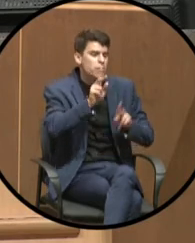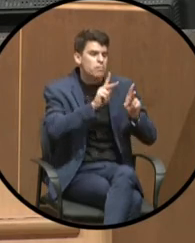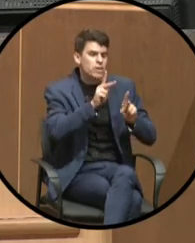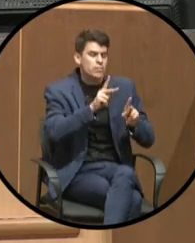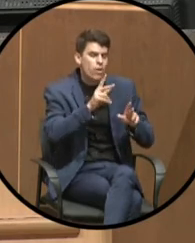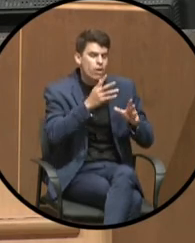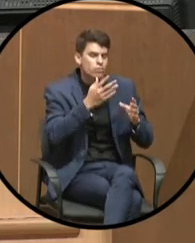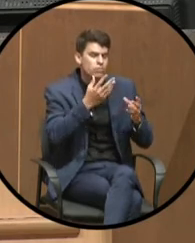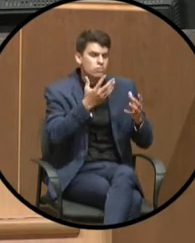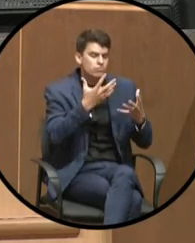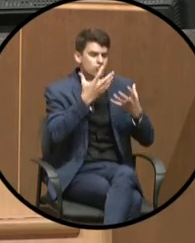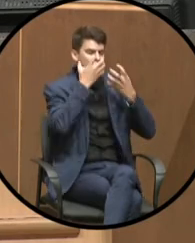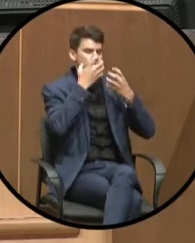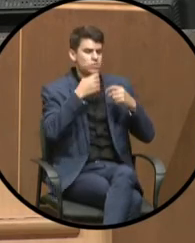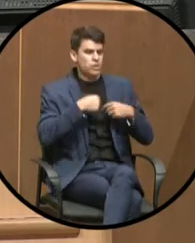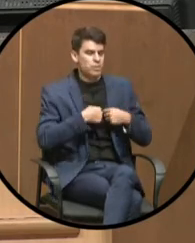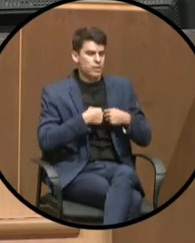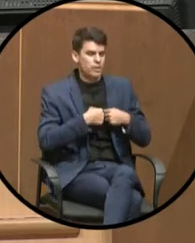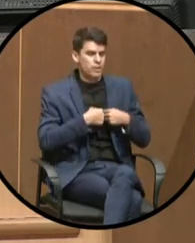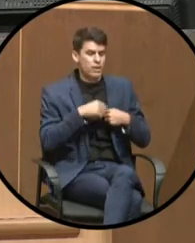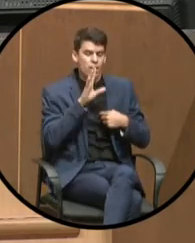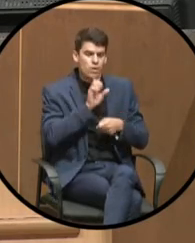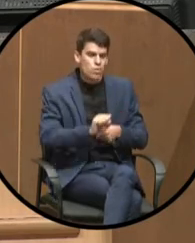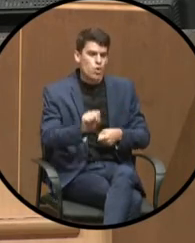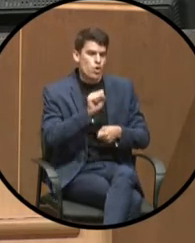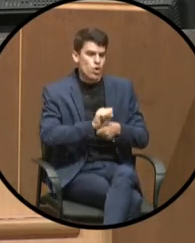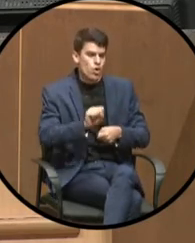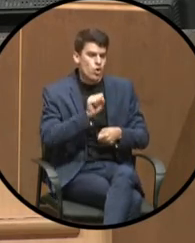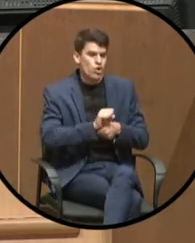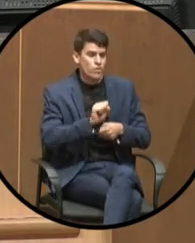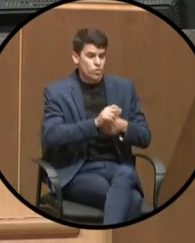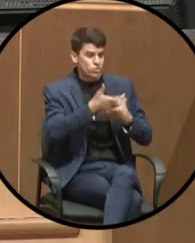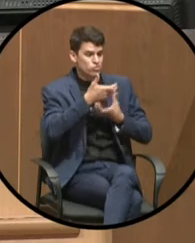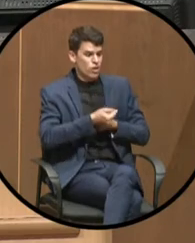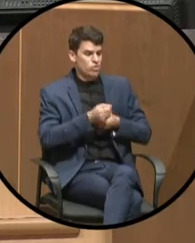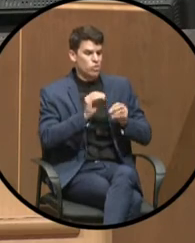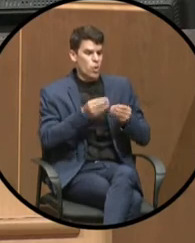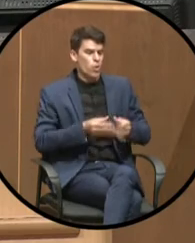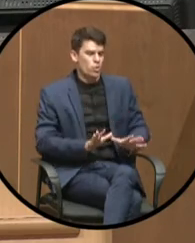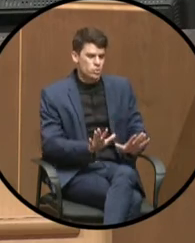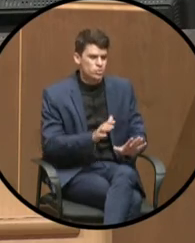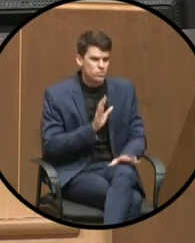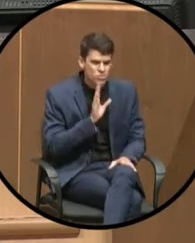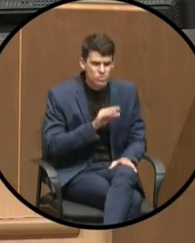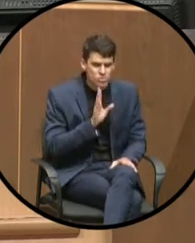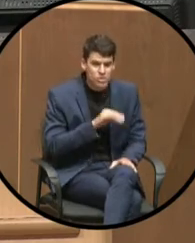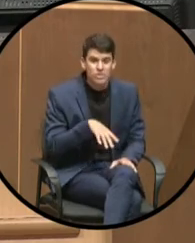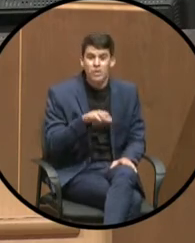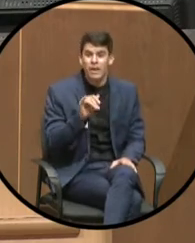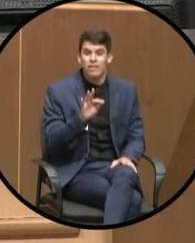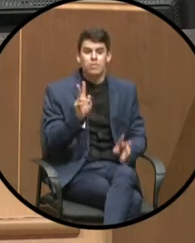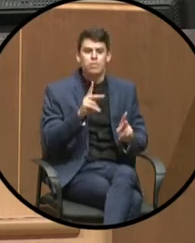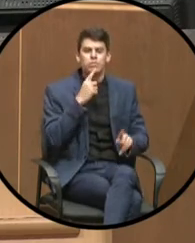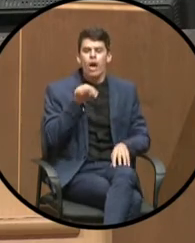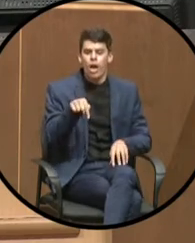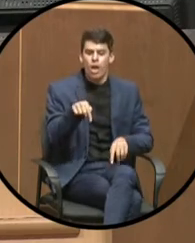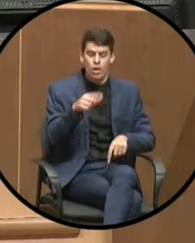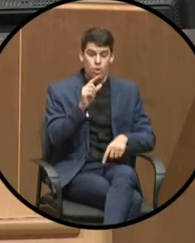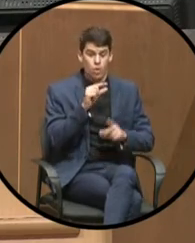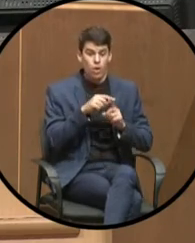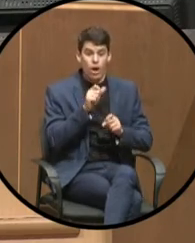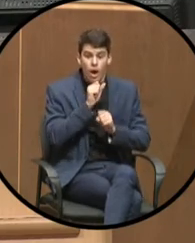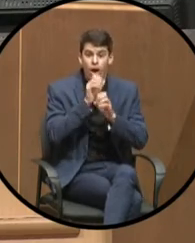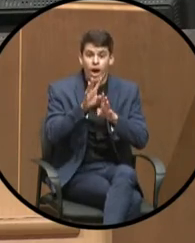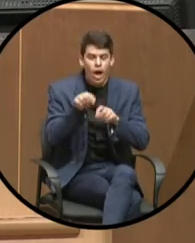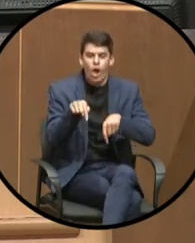me. I work very, very hard for people not to lose trust. So somebody said, don't go back on our word in terms